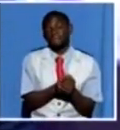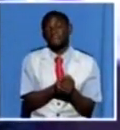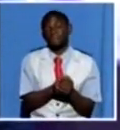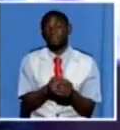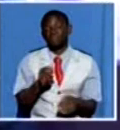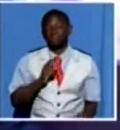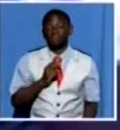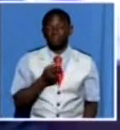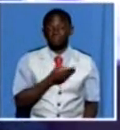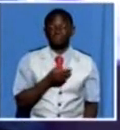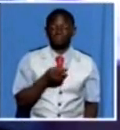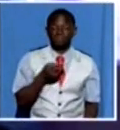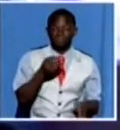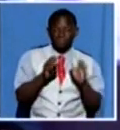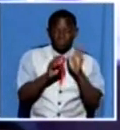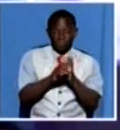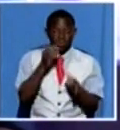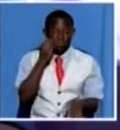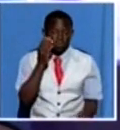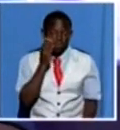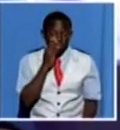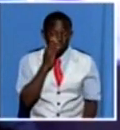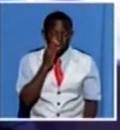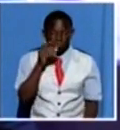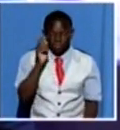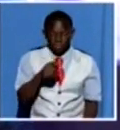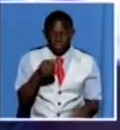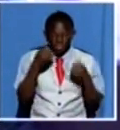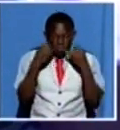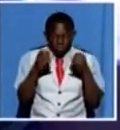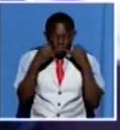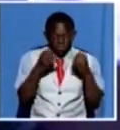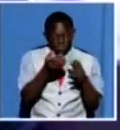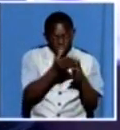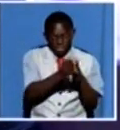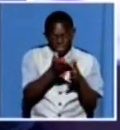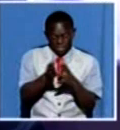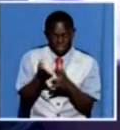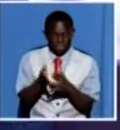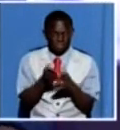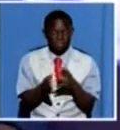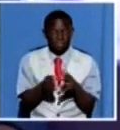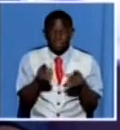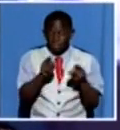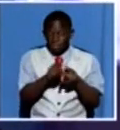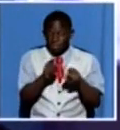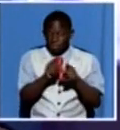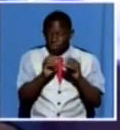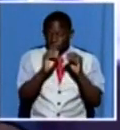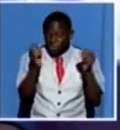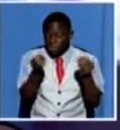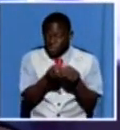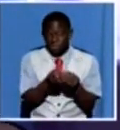with your children. You can't just go, even ZNBC, in any organization, you can't just go up and start